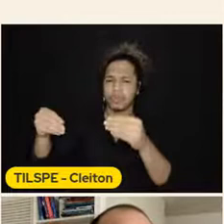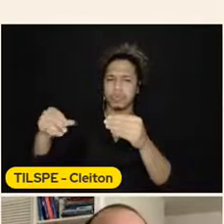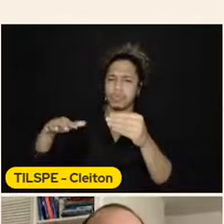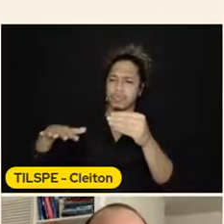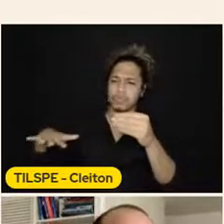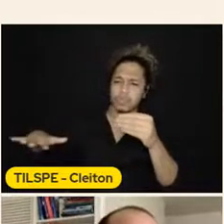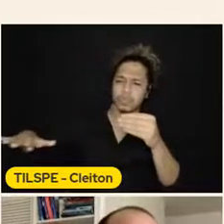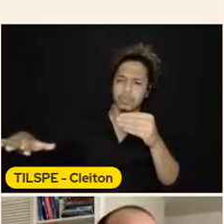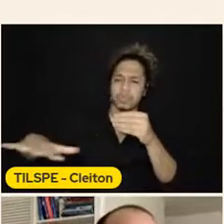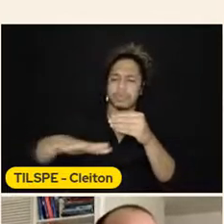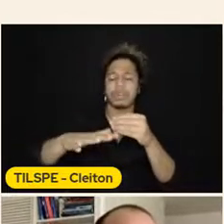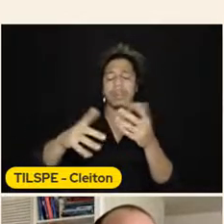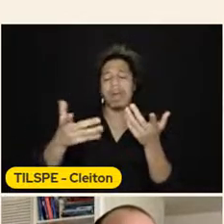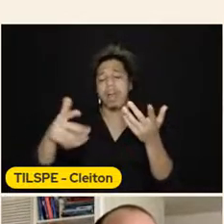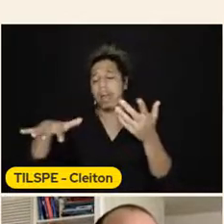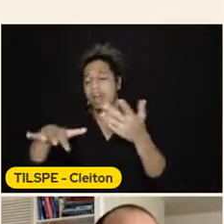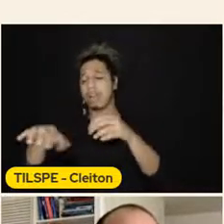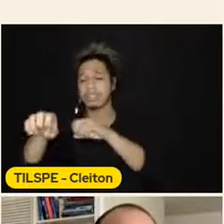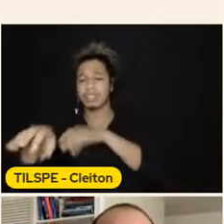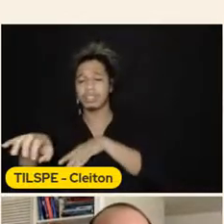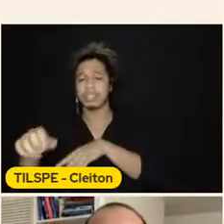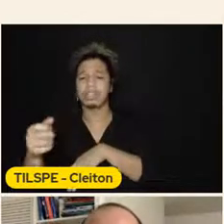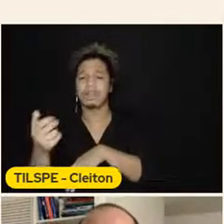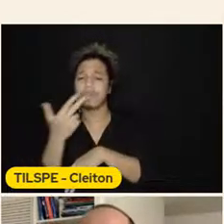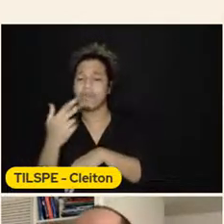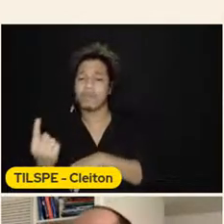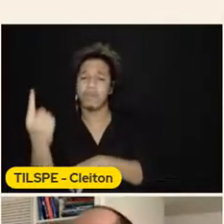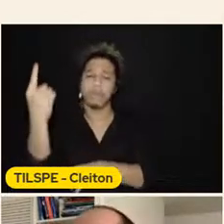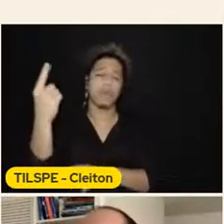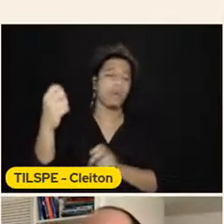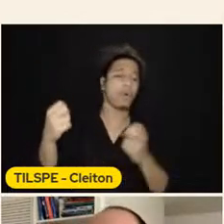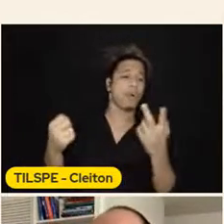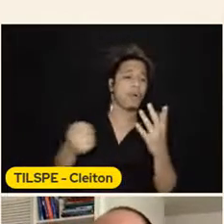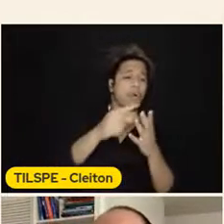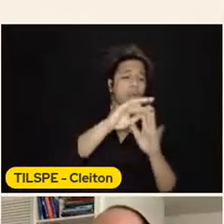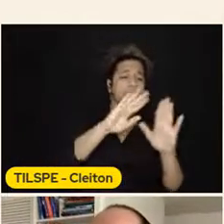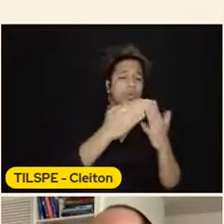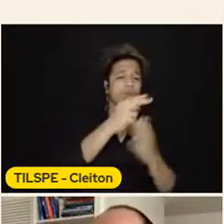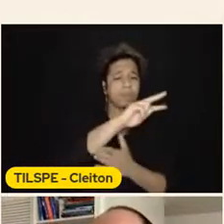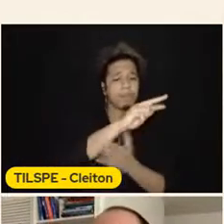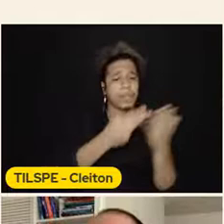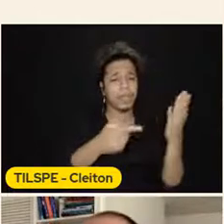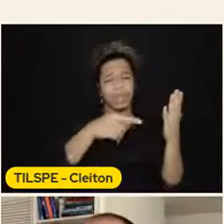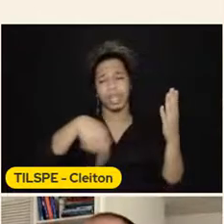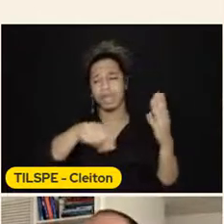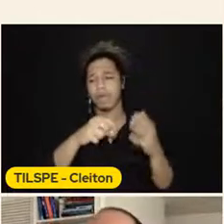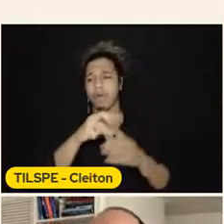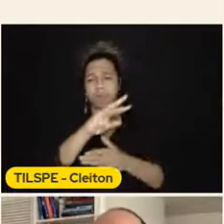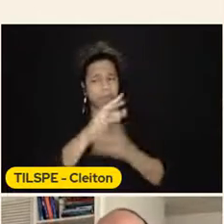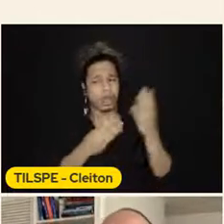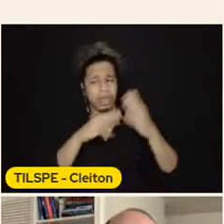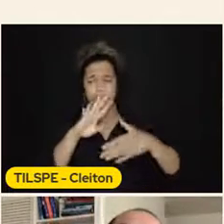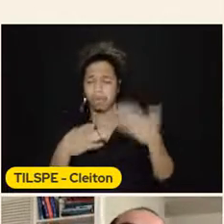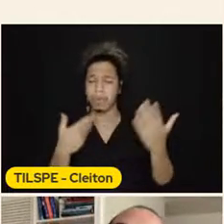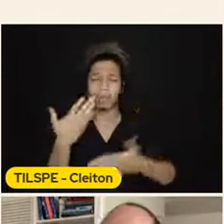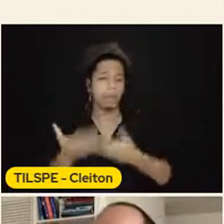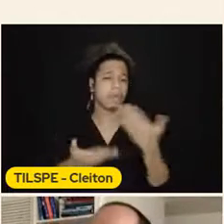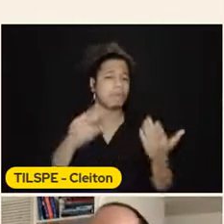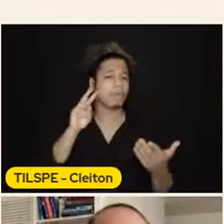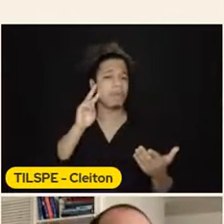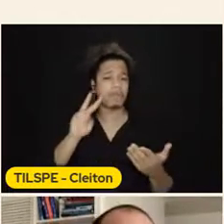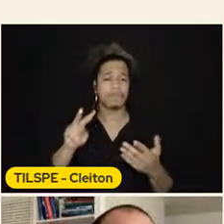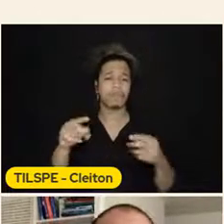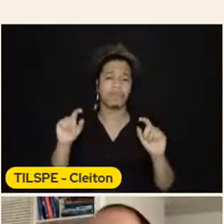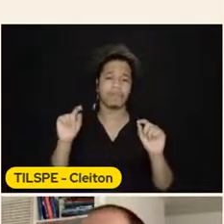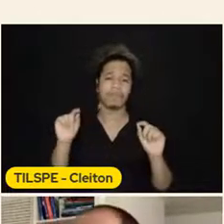monolingual, bilingual, multilingual school contexts to, as Penny Cook says, to simply unbury